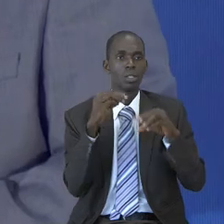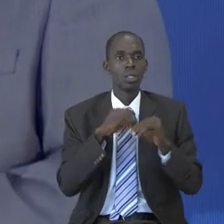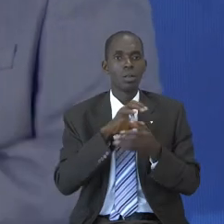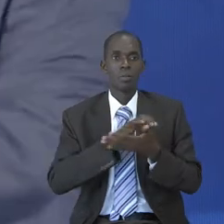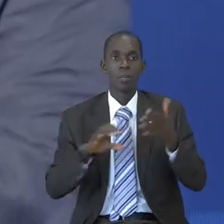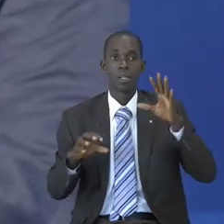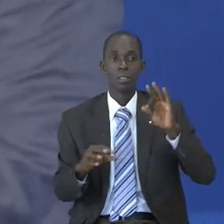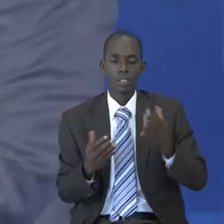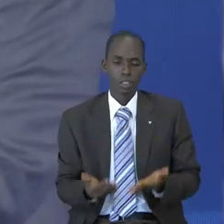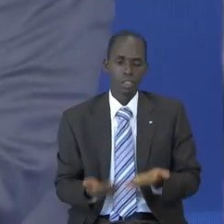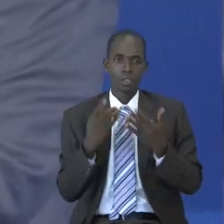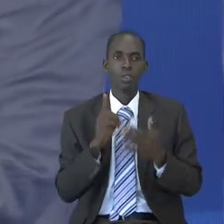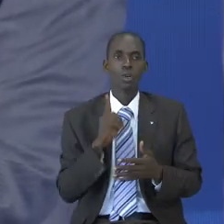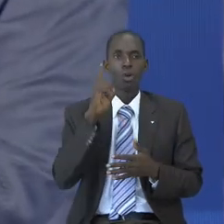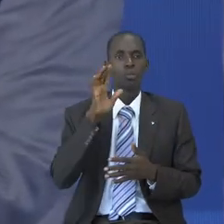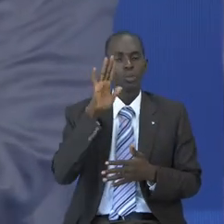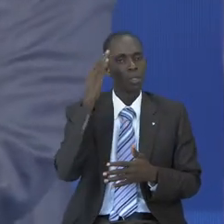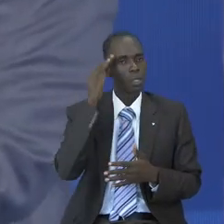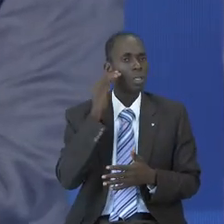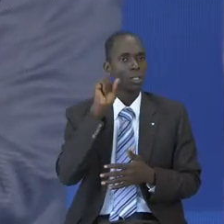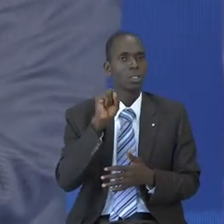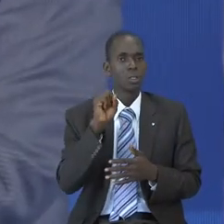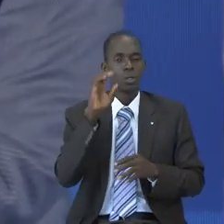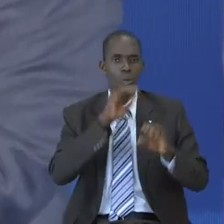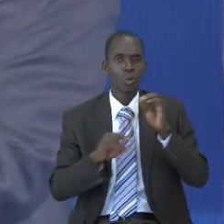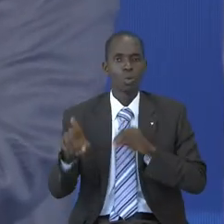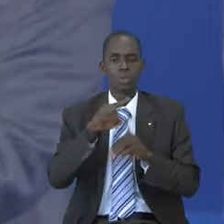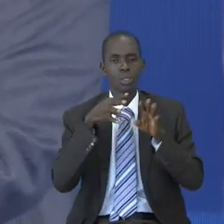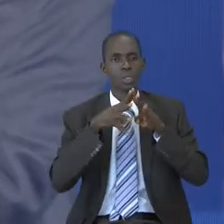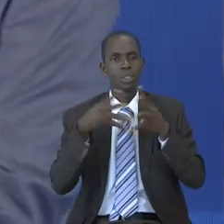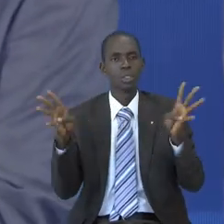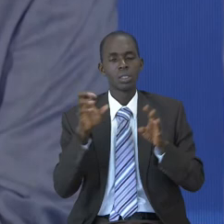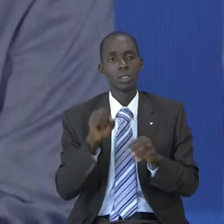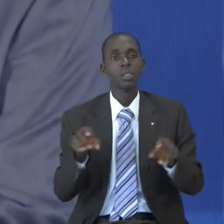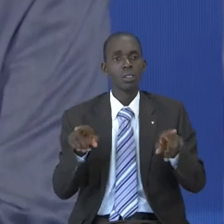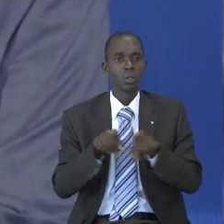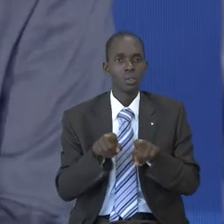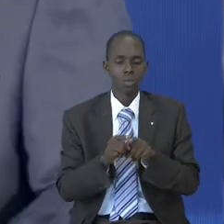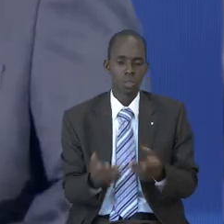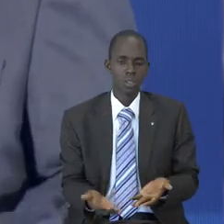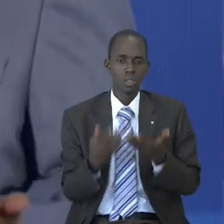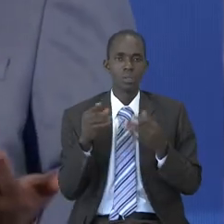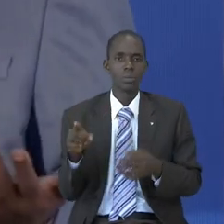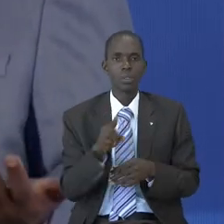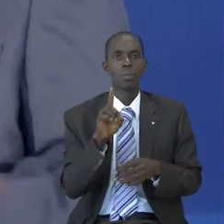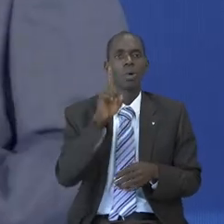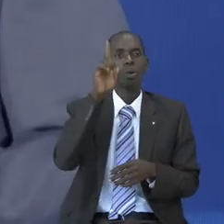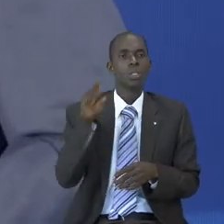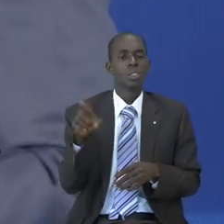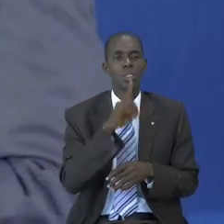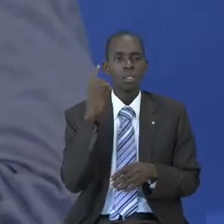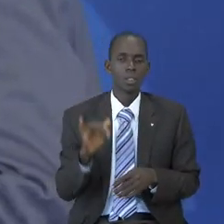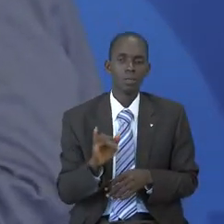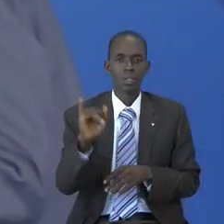verse 9, lift up your heads now, O ye gates, and even lift them up, ye everlasting